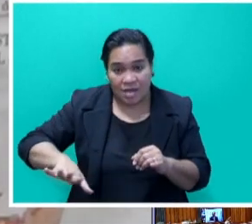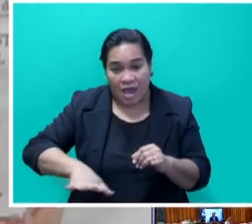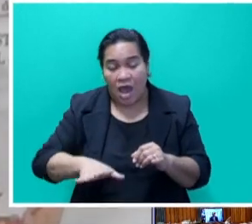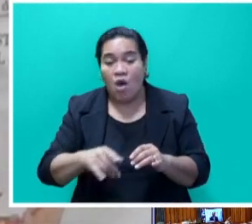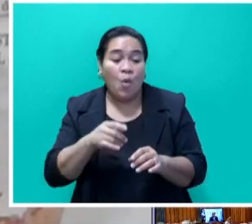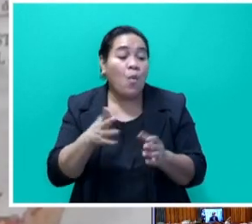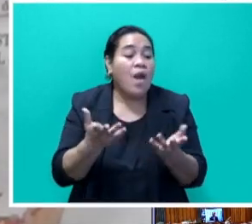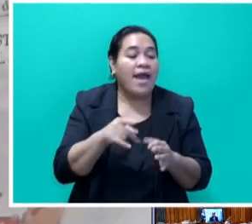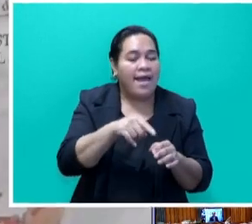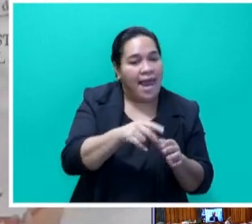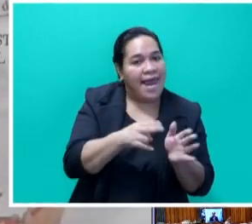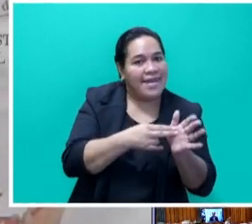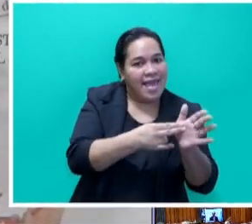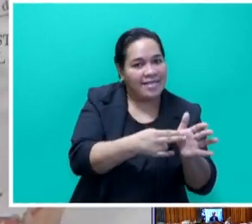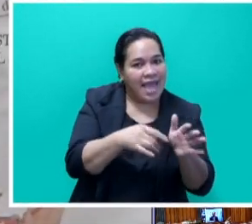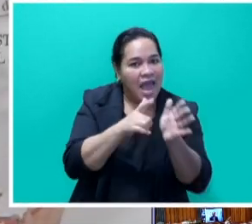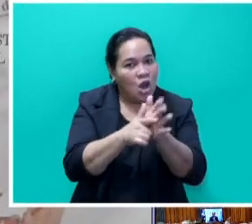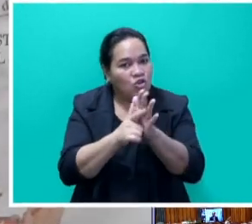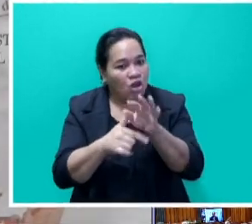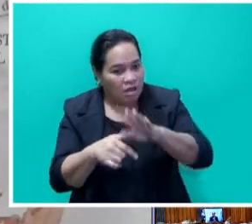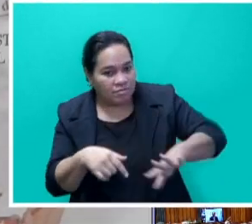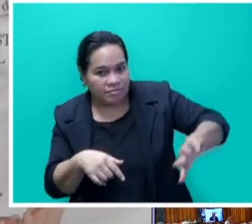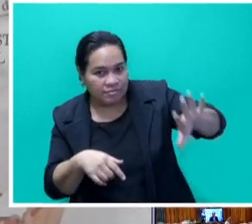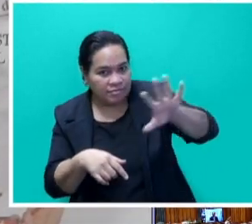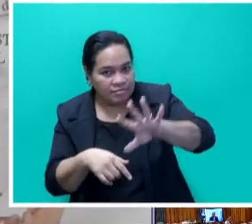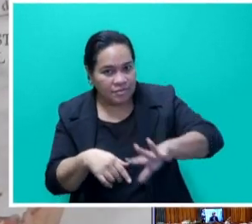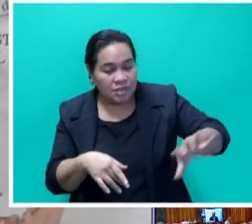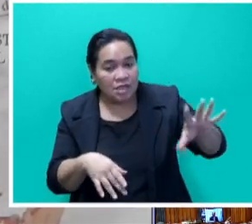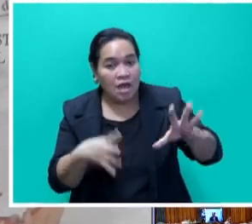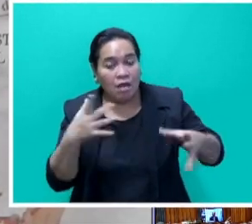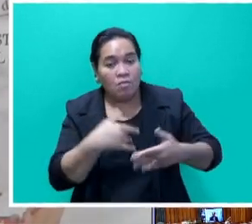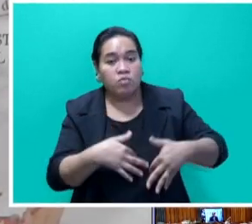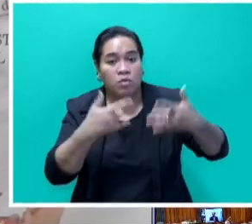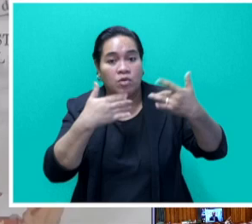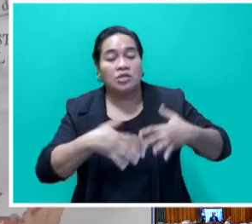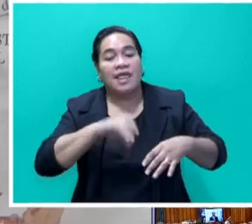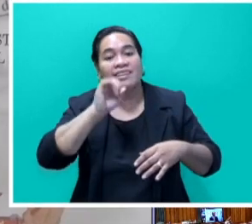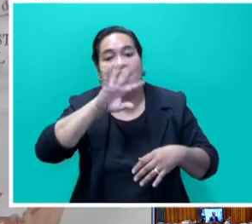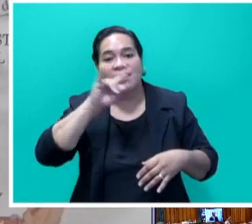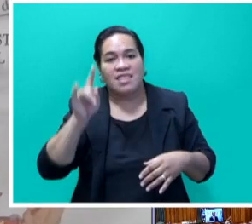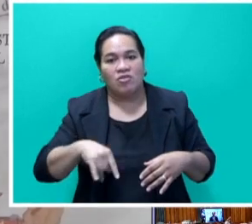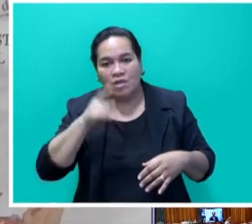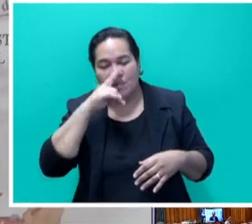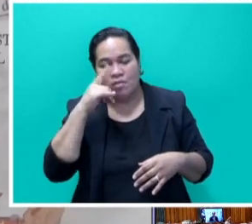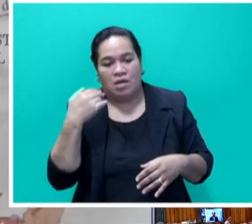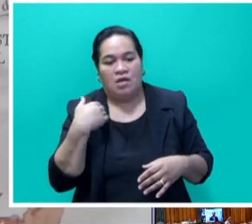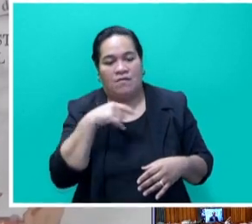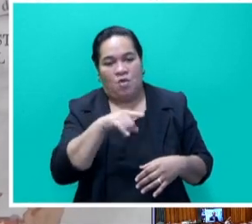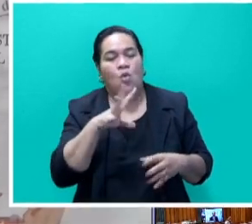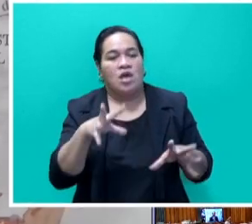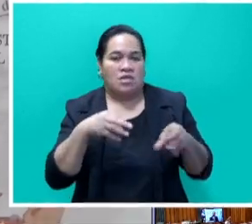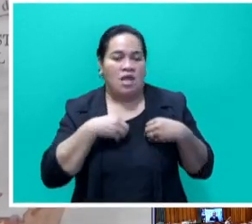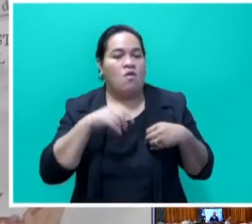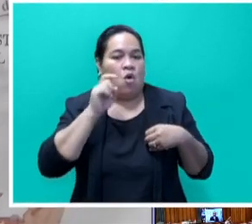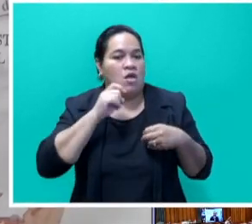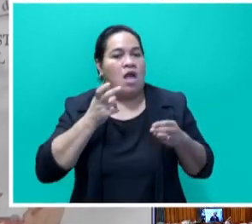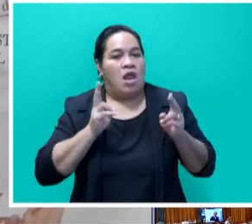Lautoka Regional Water Supply Scheme, with a population of over 10,000 people, receive normal water